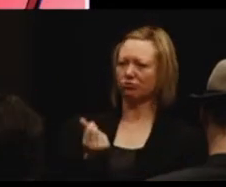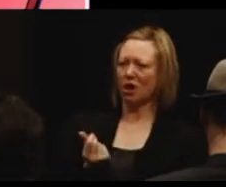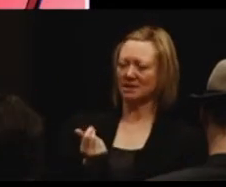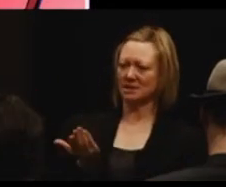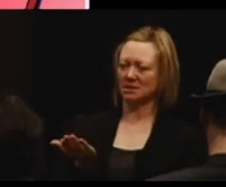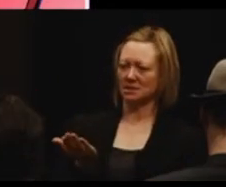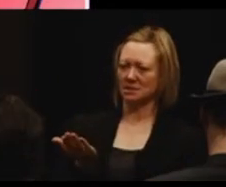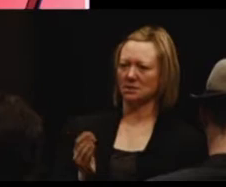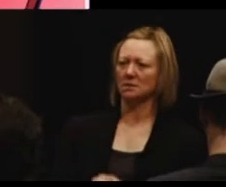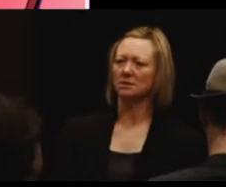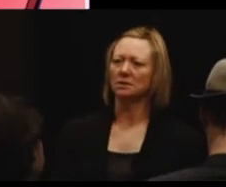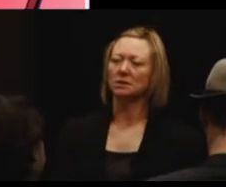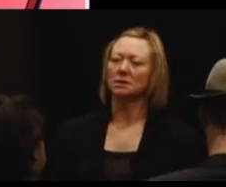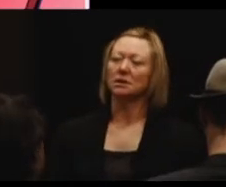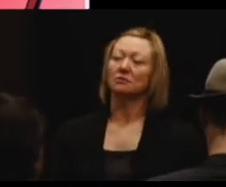From a fiscal perspective,